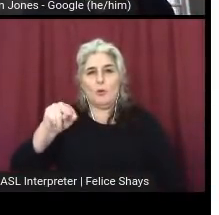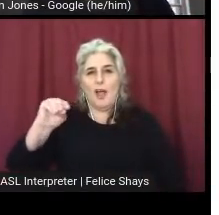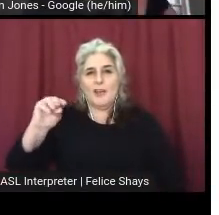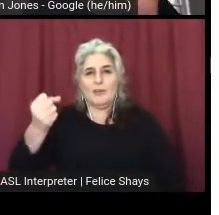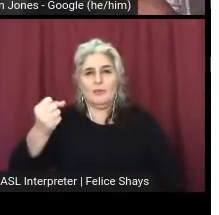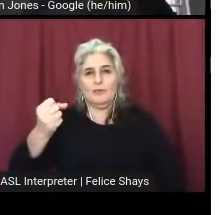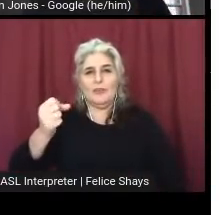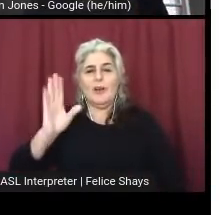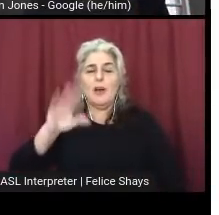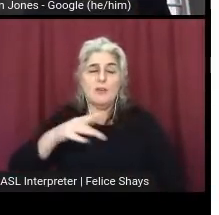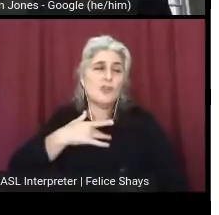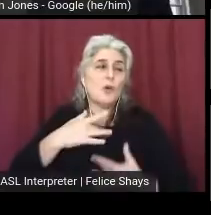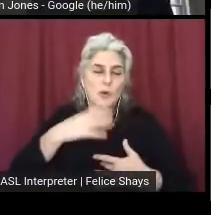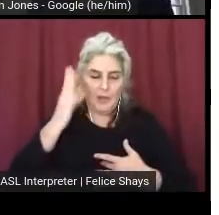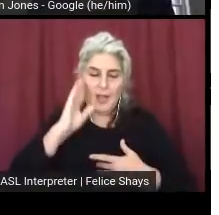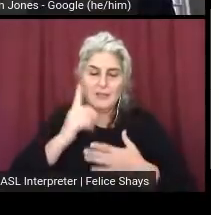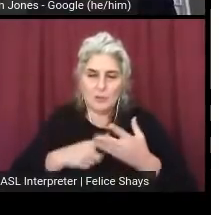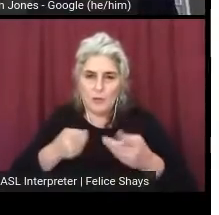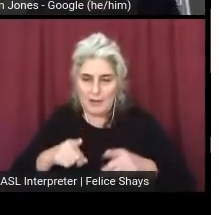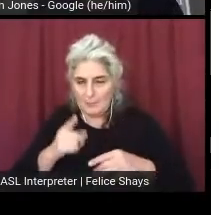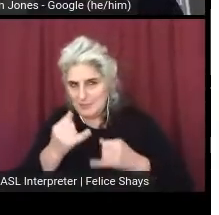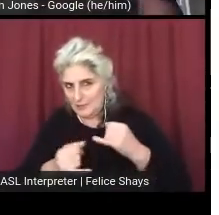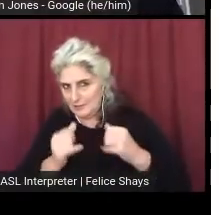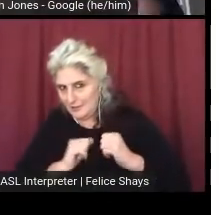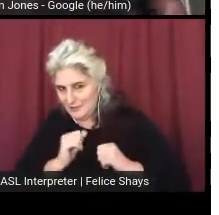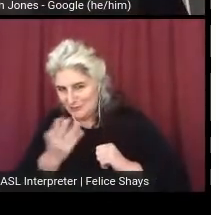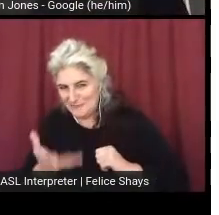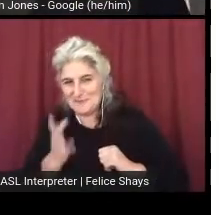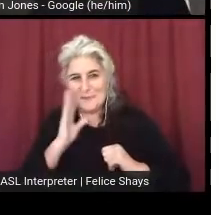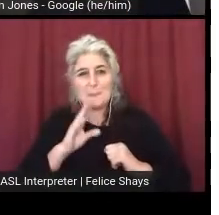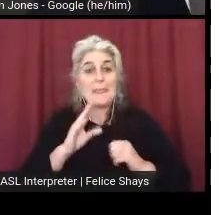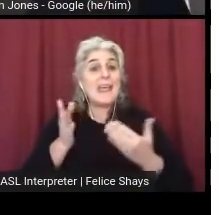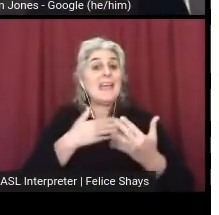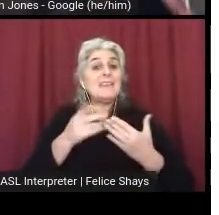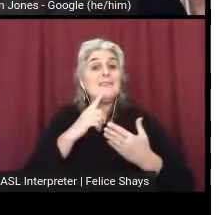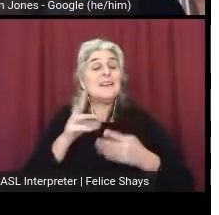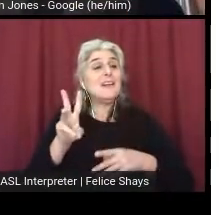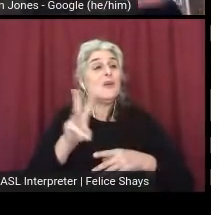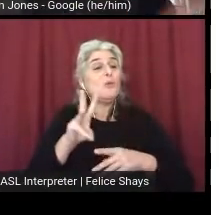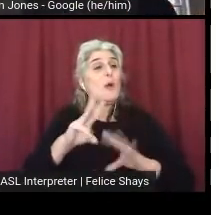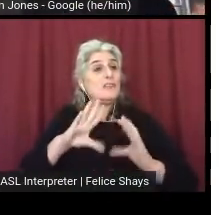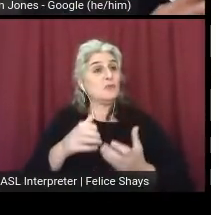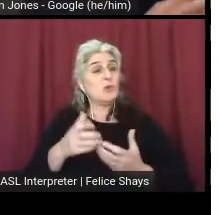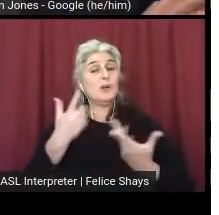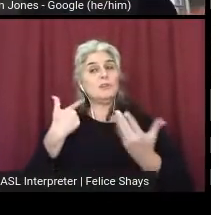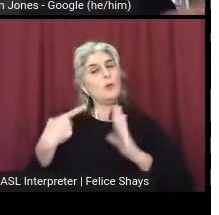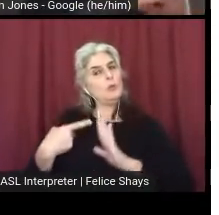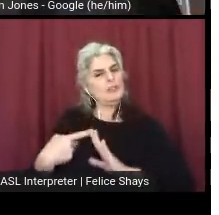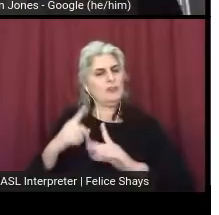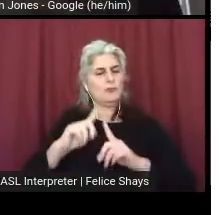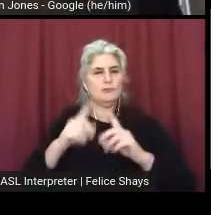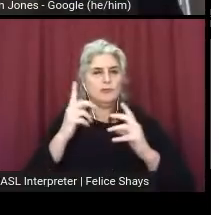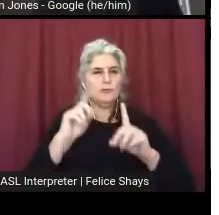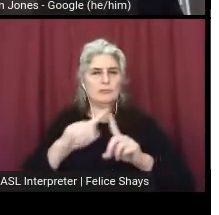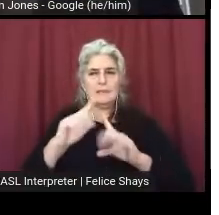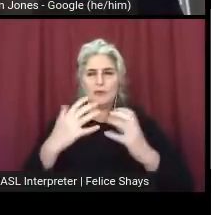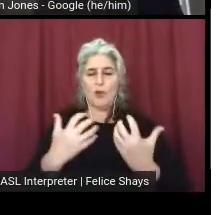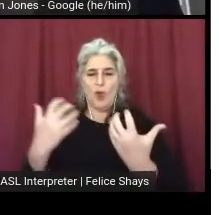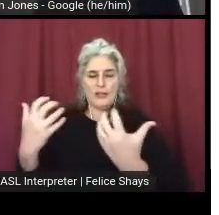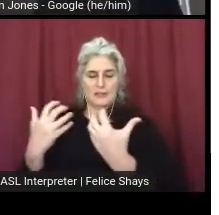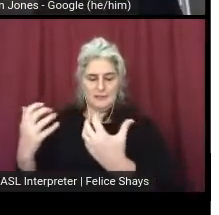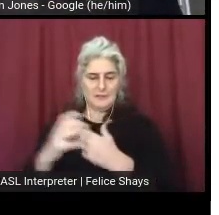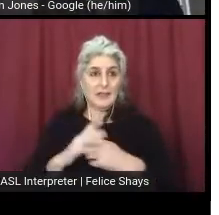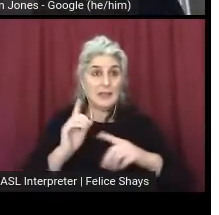end. This was the control for Westworld. We ran it against a series of audiences. And what was interesting is different content